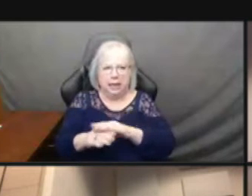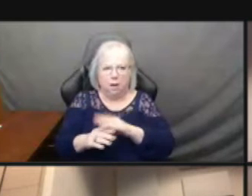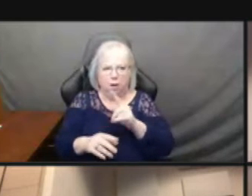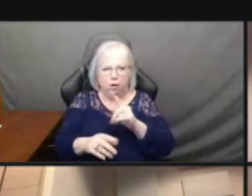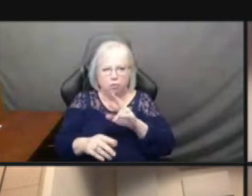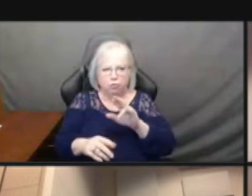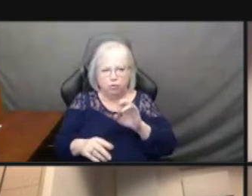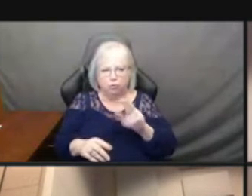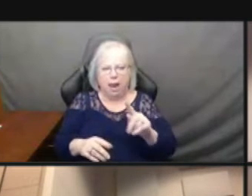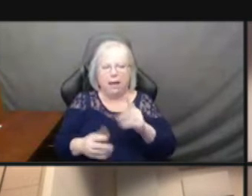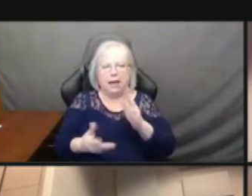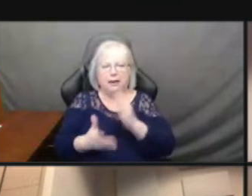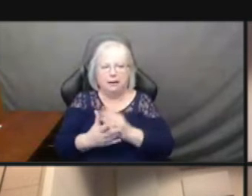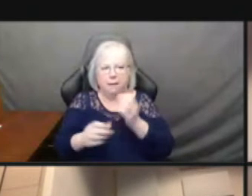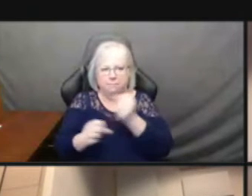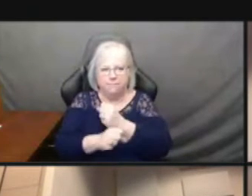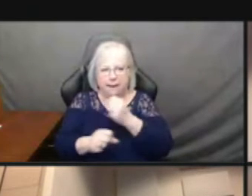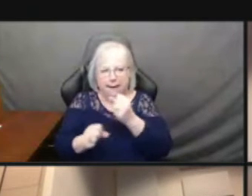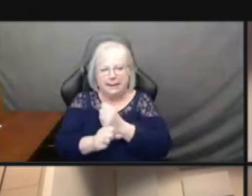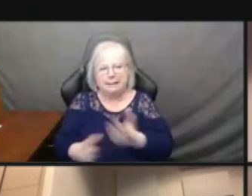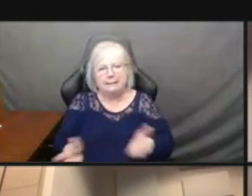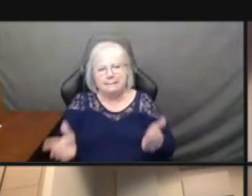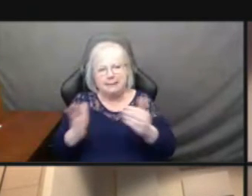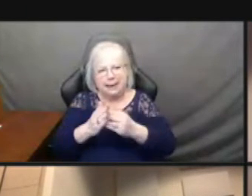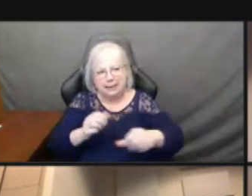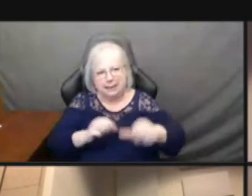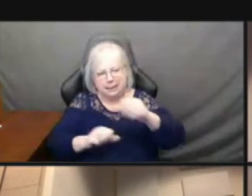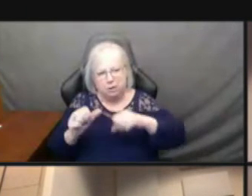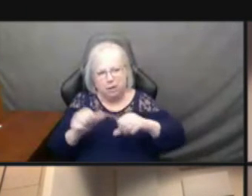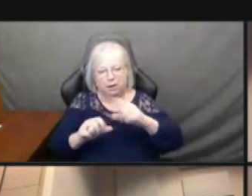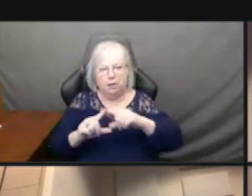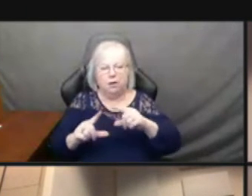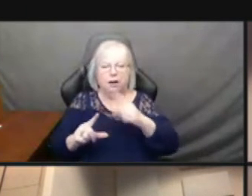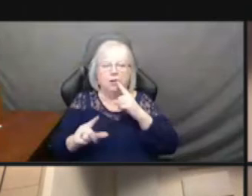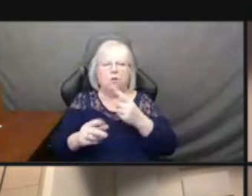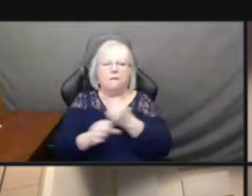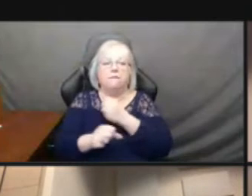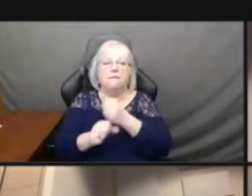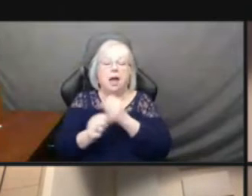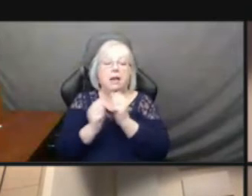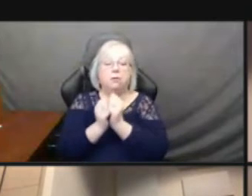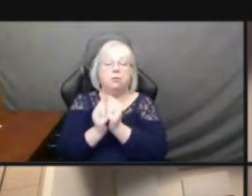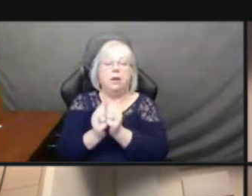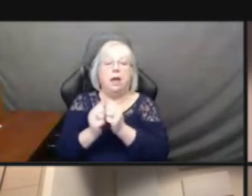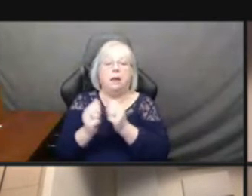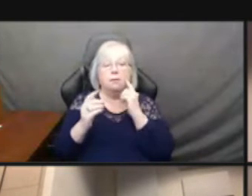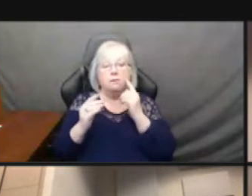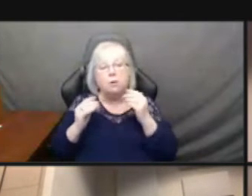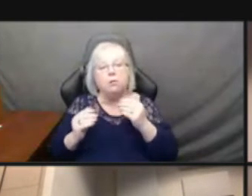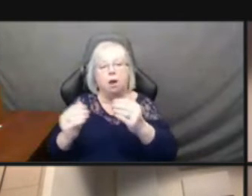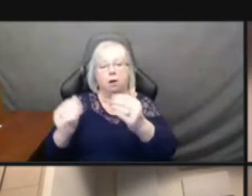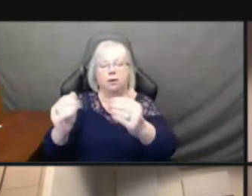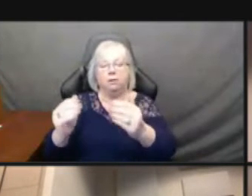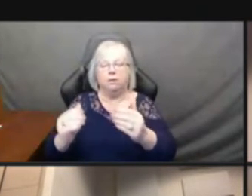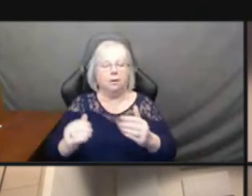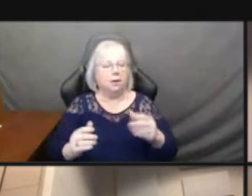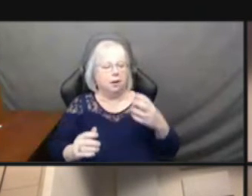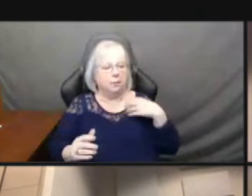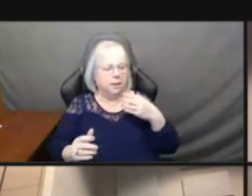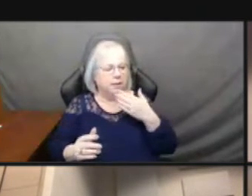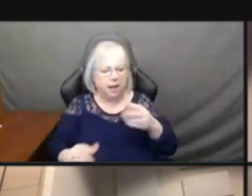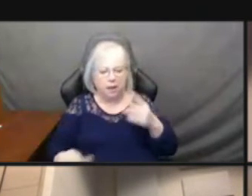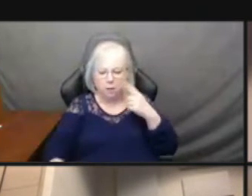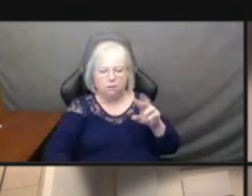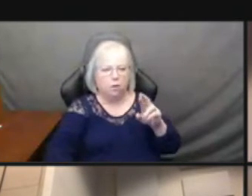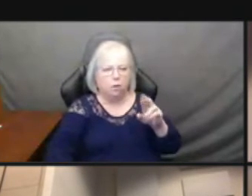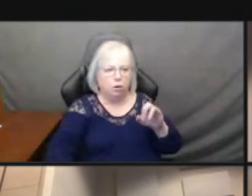let's start fighting together. Thank you so much. Thank you, Senator Chesterfield. And Senator Chesterfield, for the